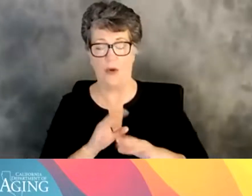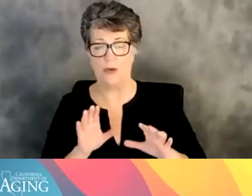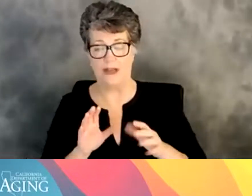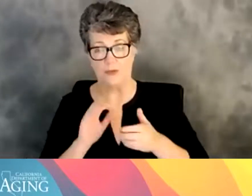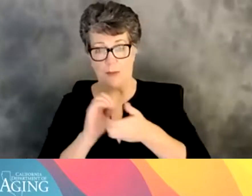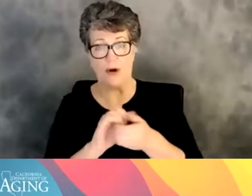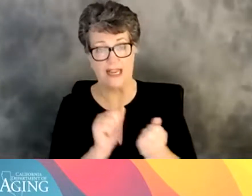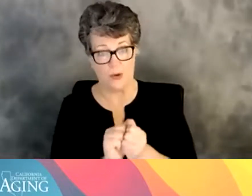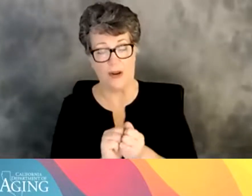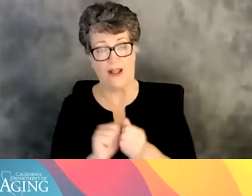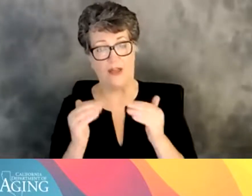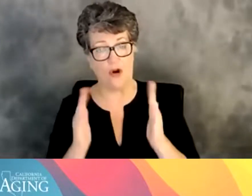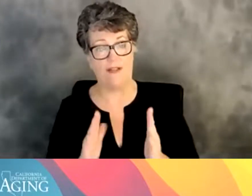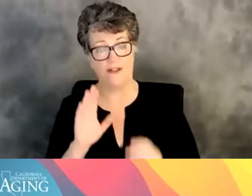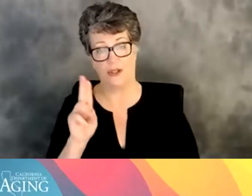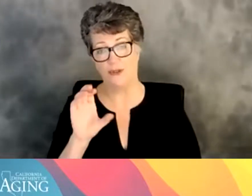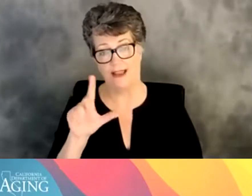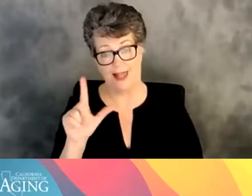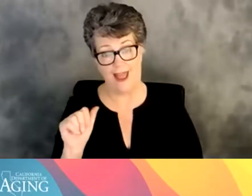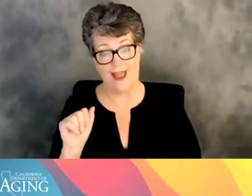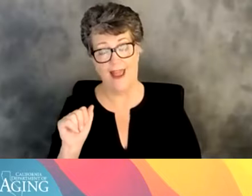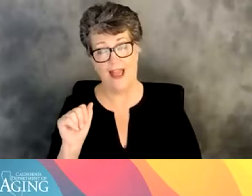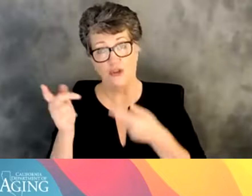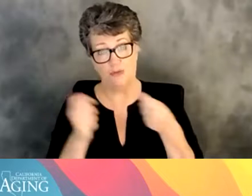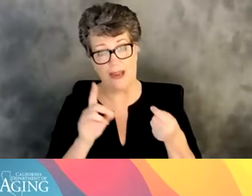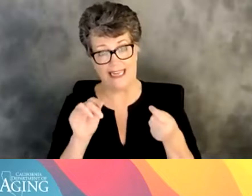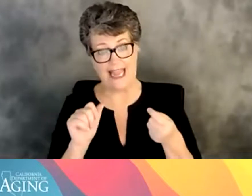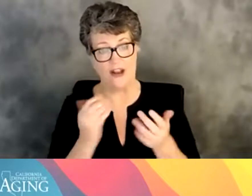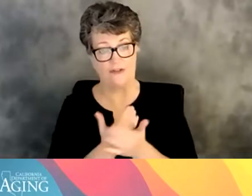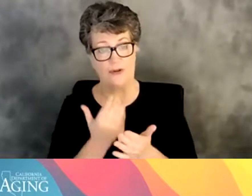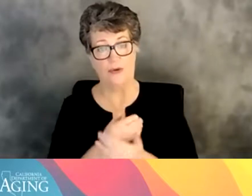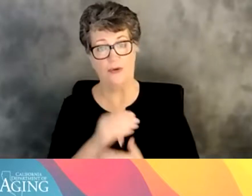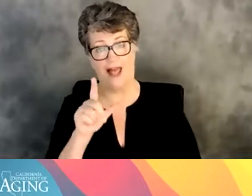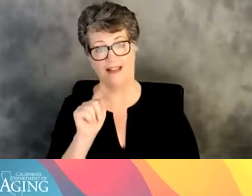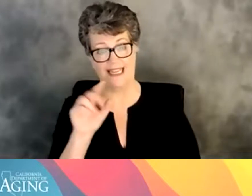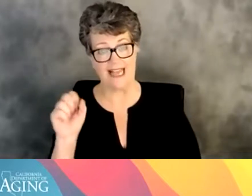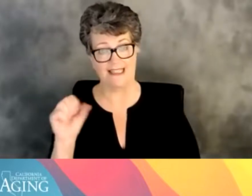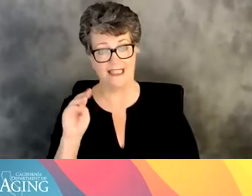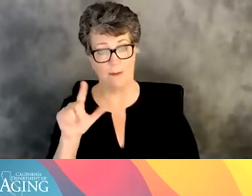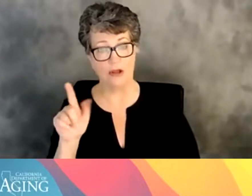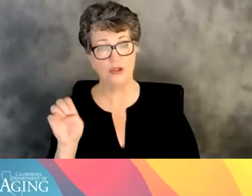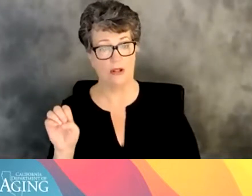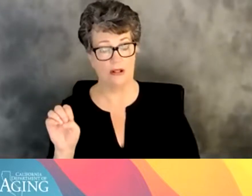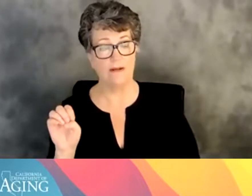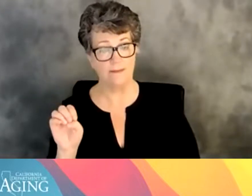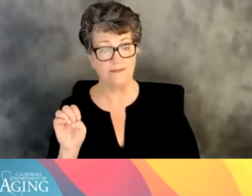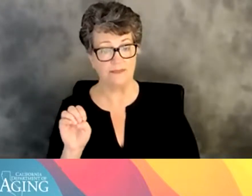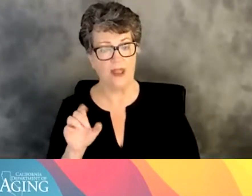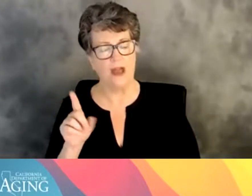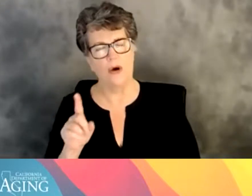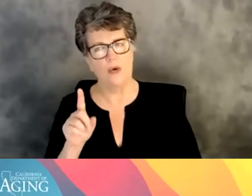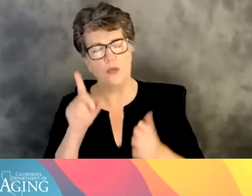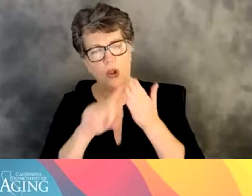colleagues at UCLA to bring in data from the new LTSS module that they did. We'll be looking at